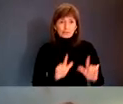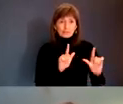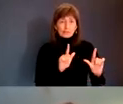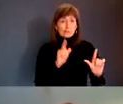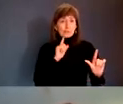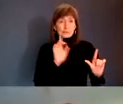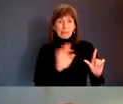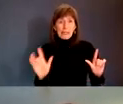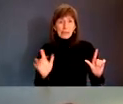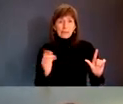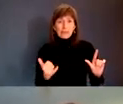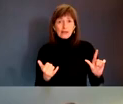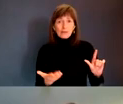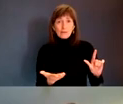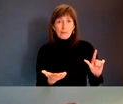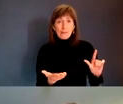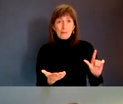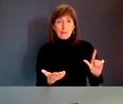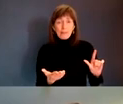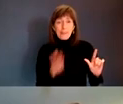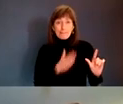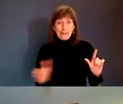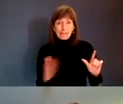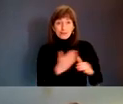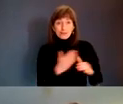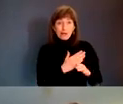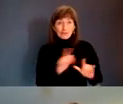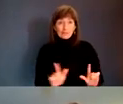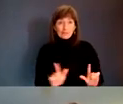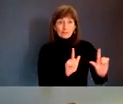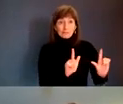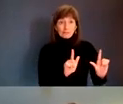have a blank screen. Yeah.